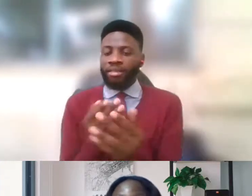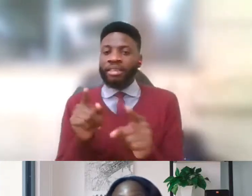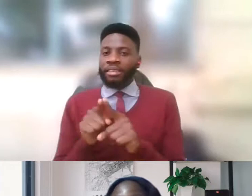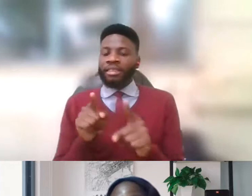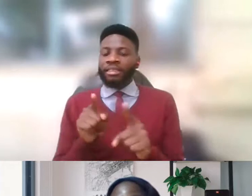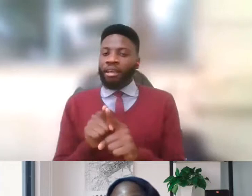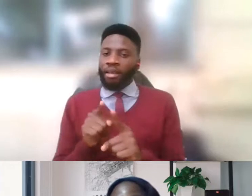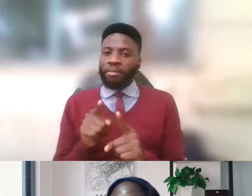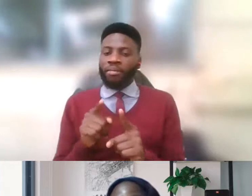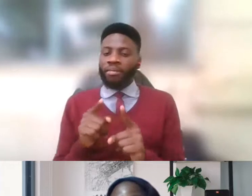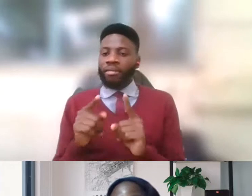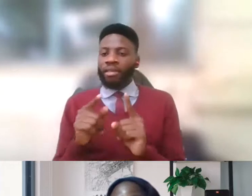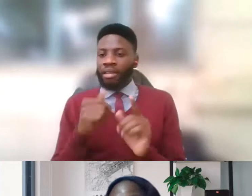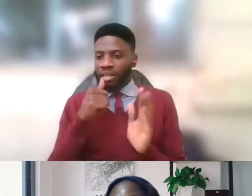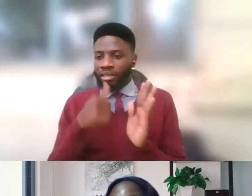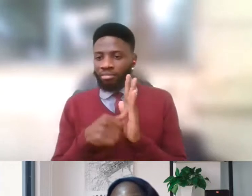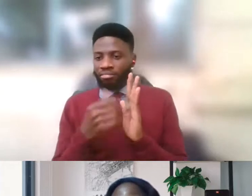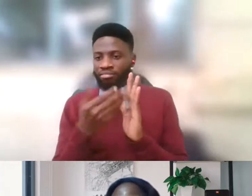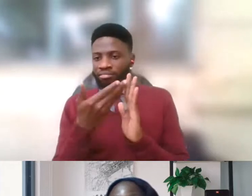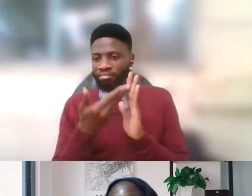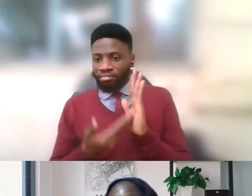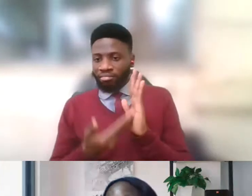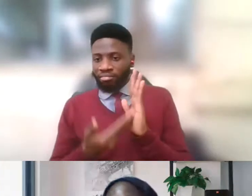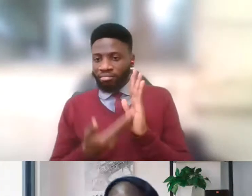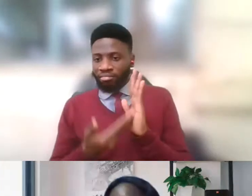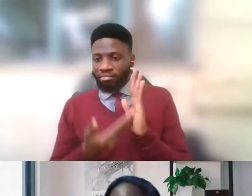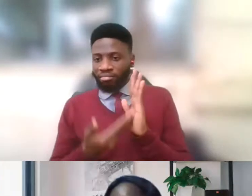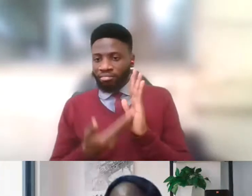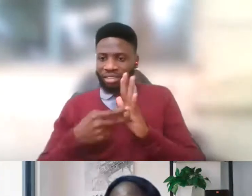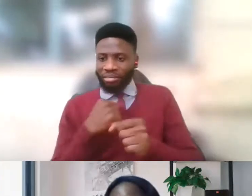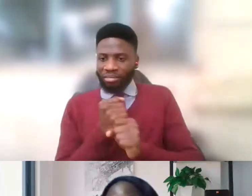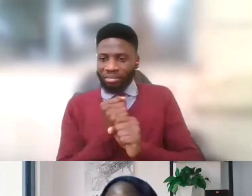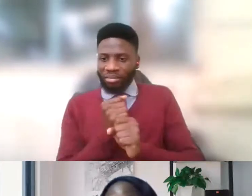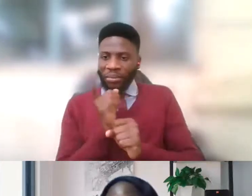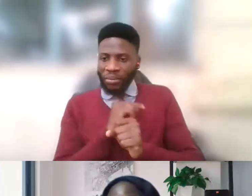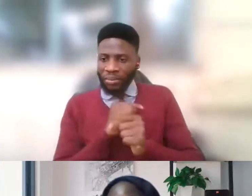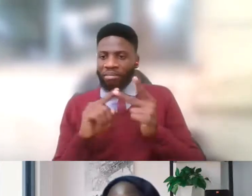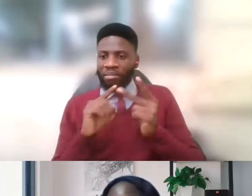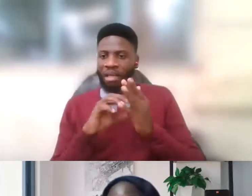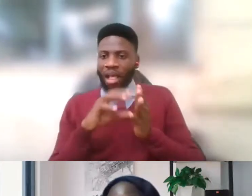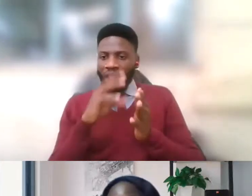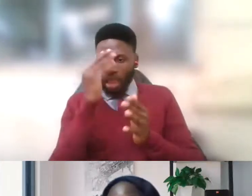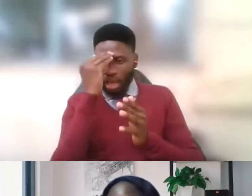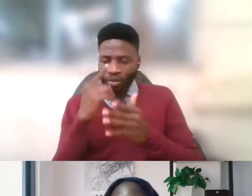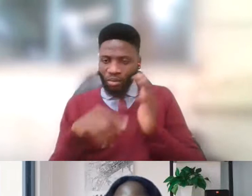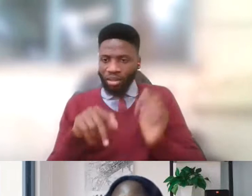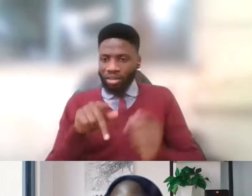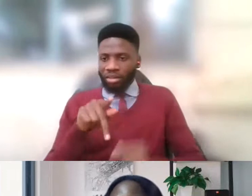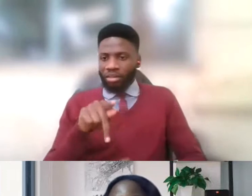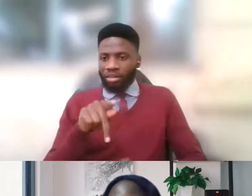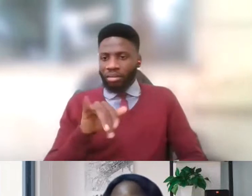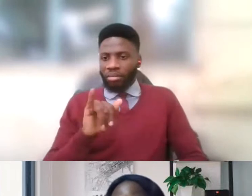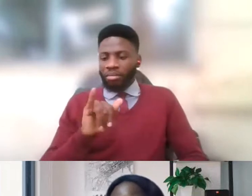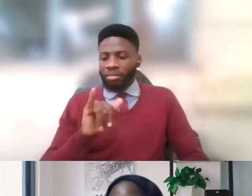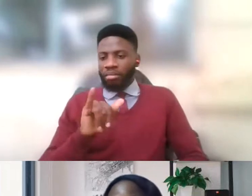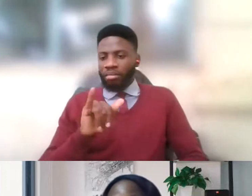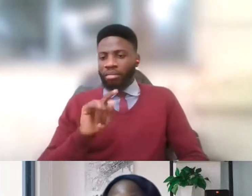it causes a good conversation. It inspires that curiosity. It inspires that willingness to try something